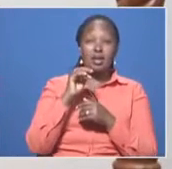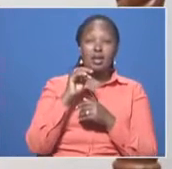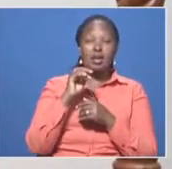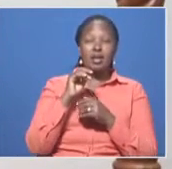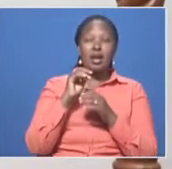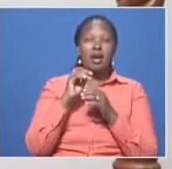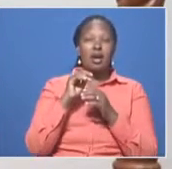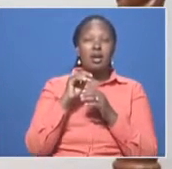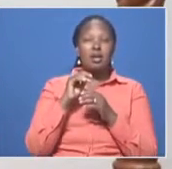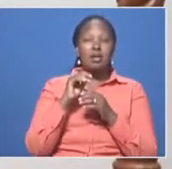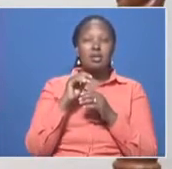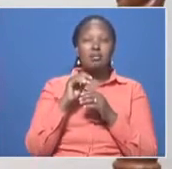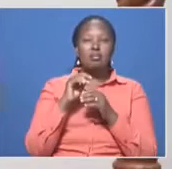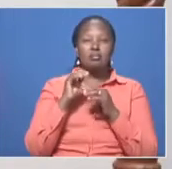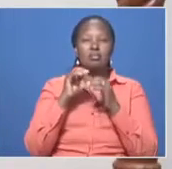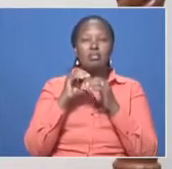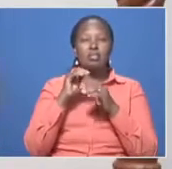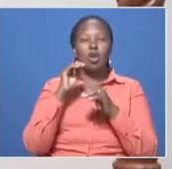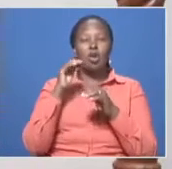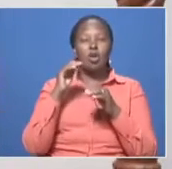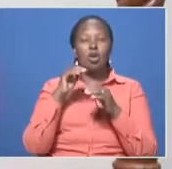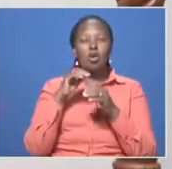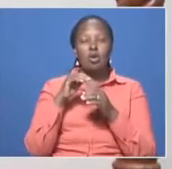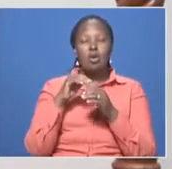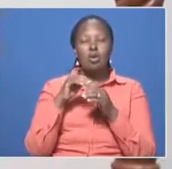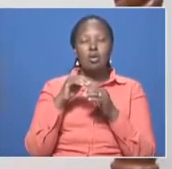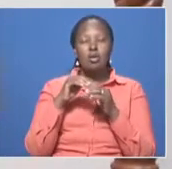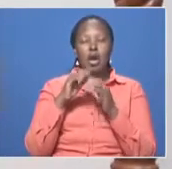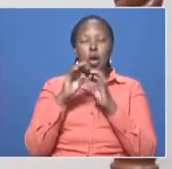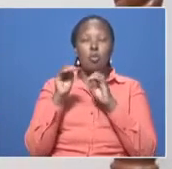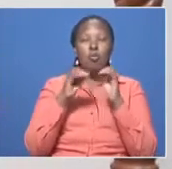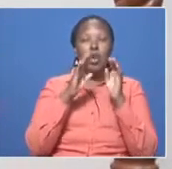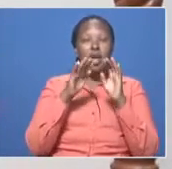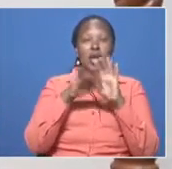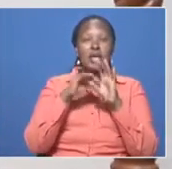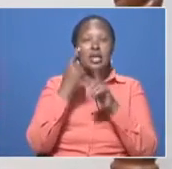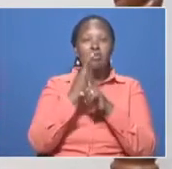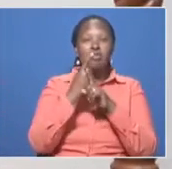significant departures in philosophy or in practice?